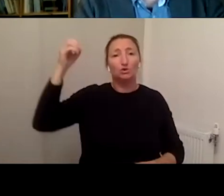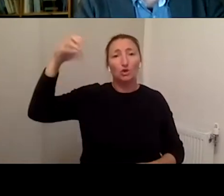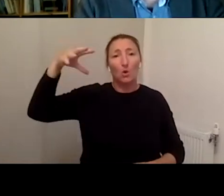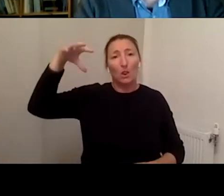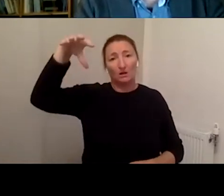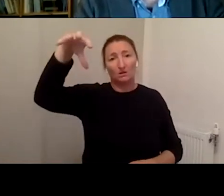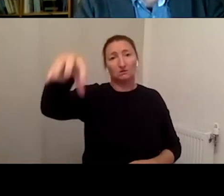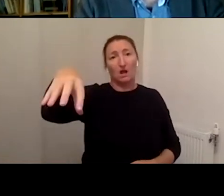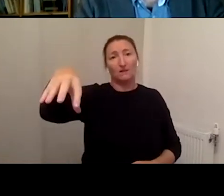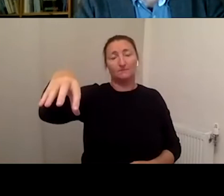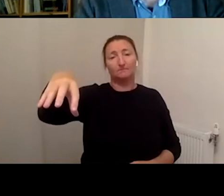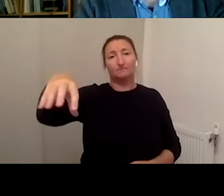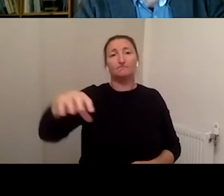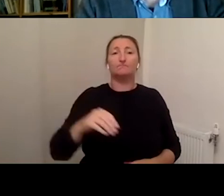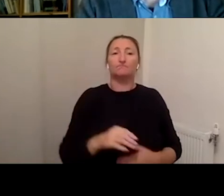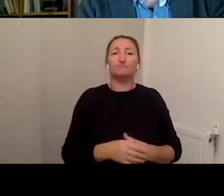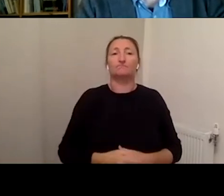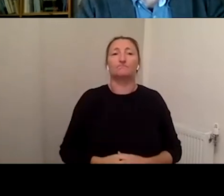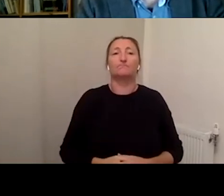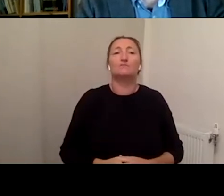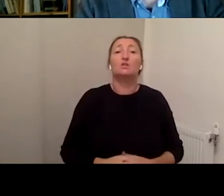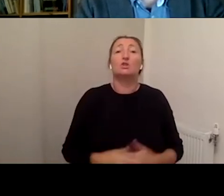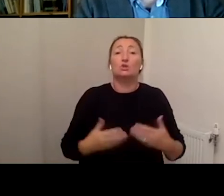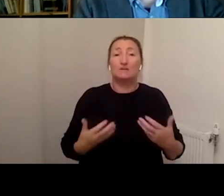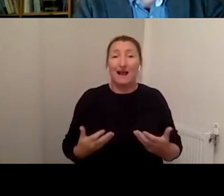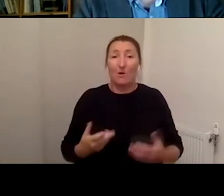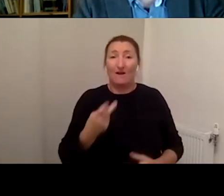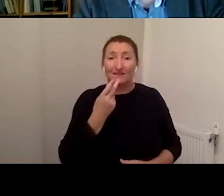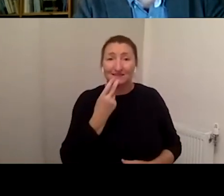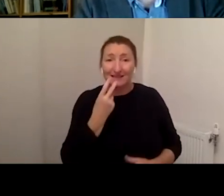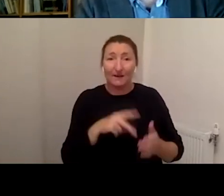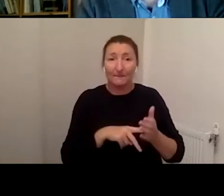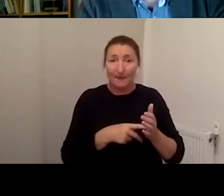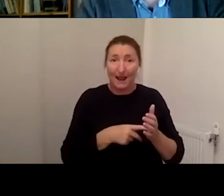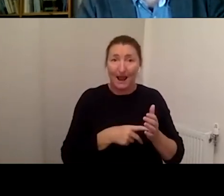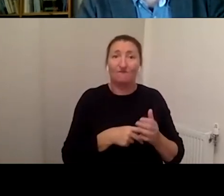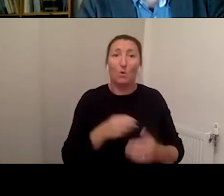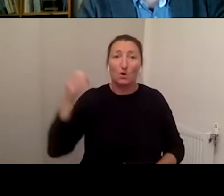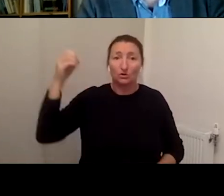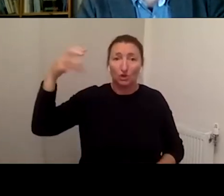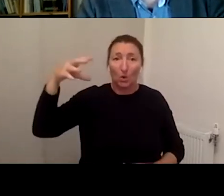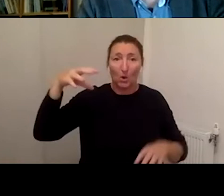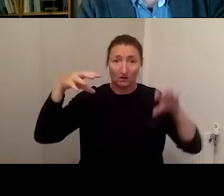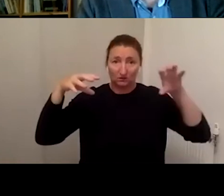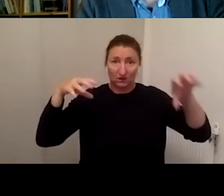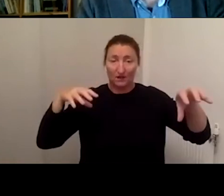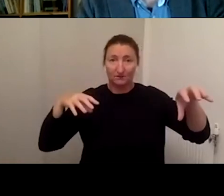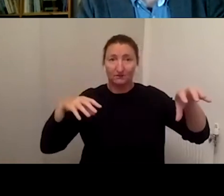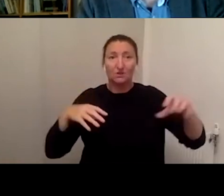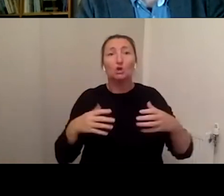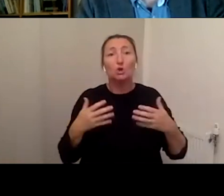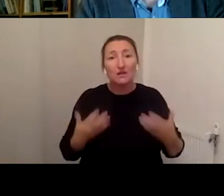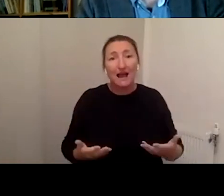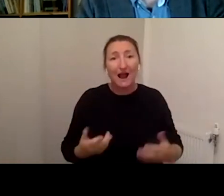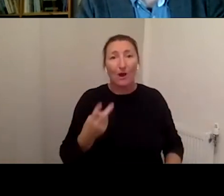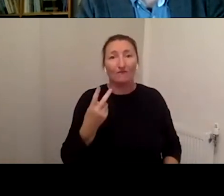what, we'll do a second one, but this one we'll do ourselves. So we went back in and we got a second plan permission, got a second solar site. So the co-op now has 2 5 megawatt